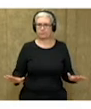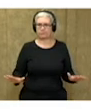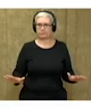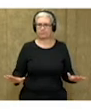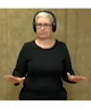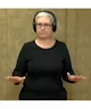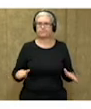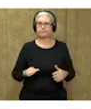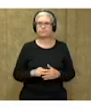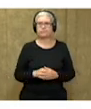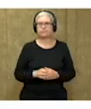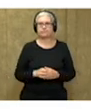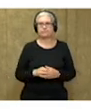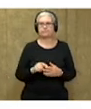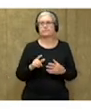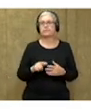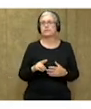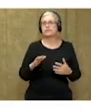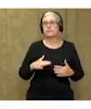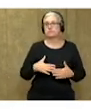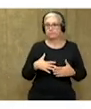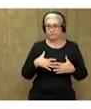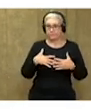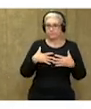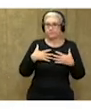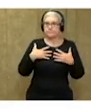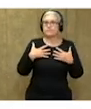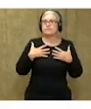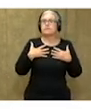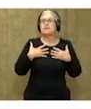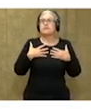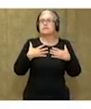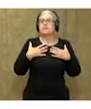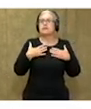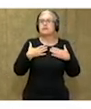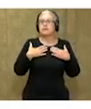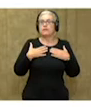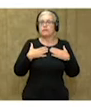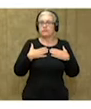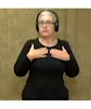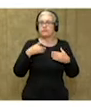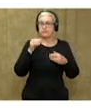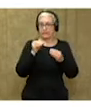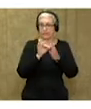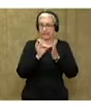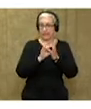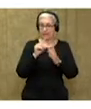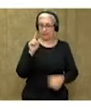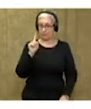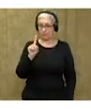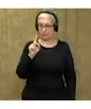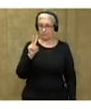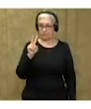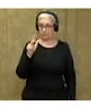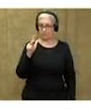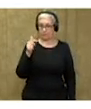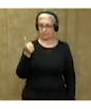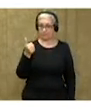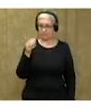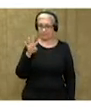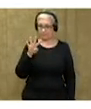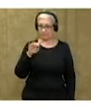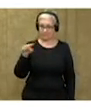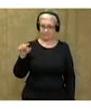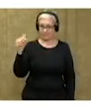that. One is just to take a deep breath. You've heard the old adage, count to 10. So sometimes that's exactly what we have